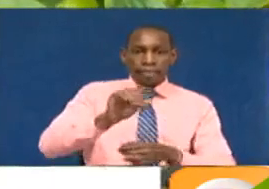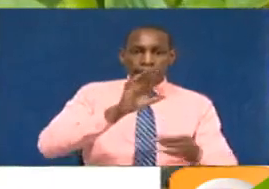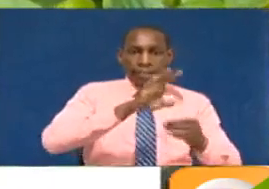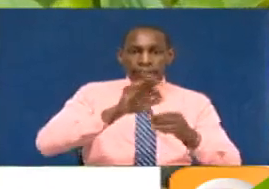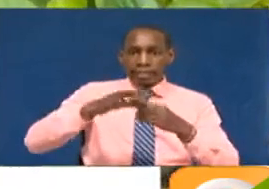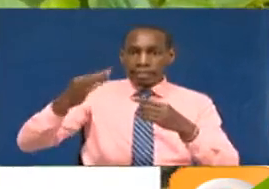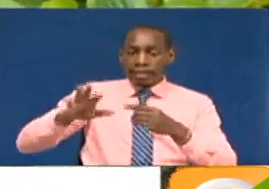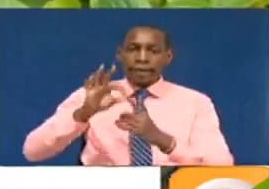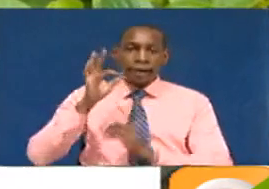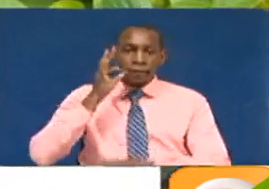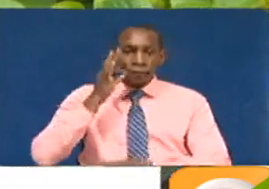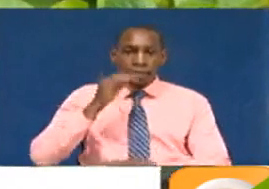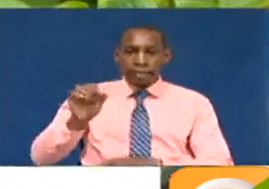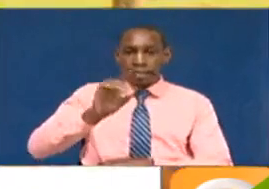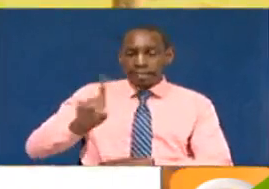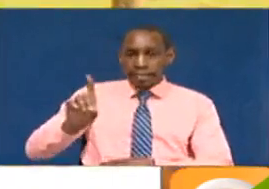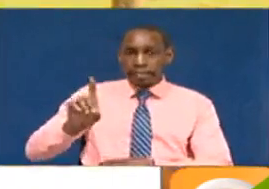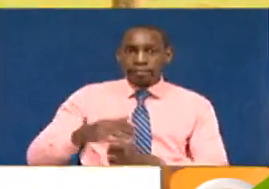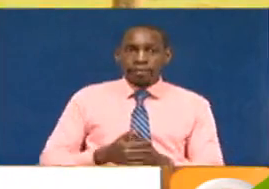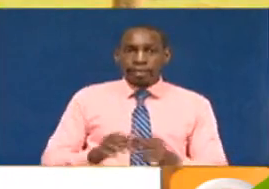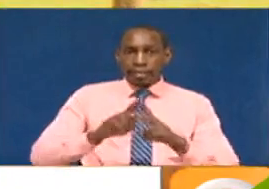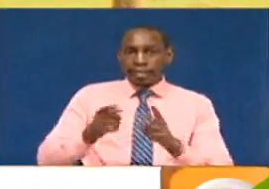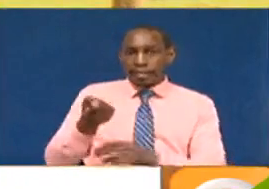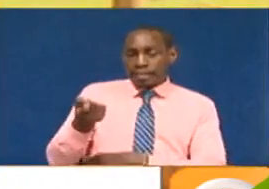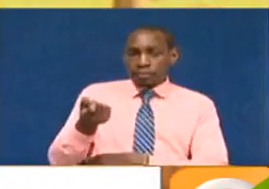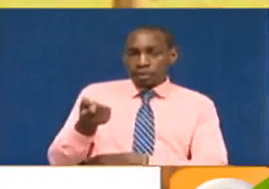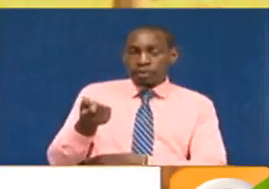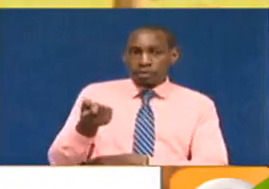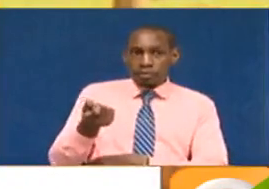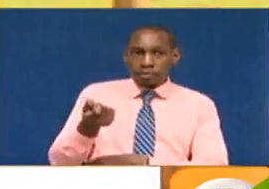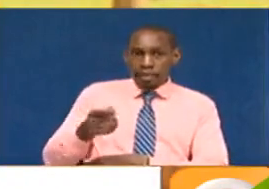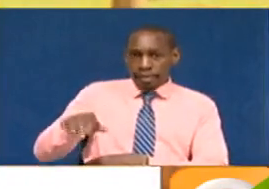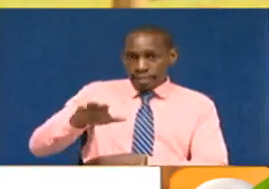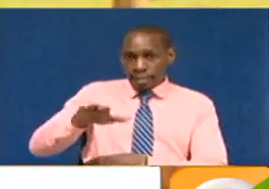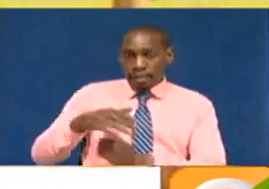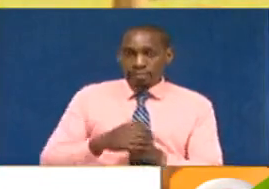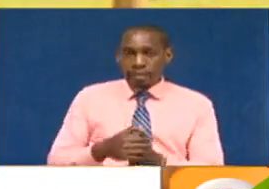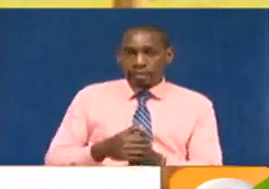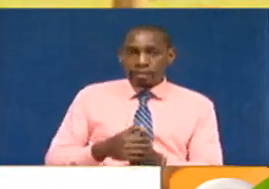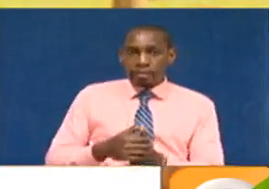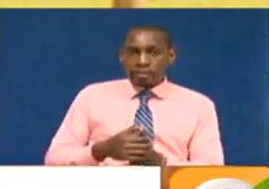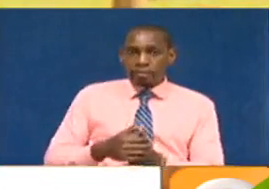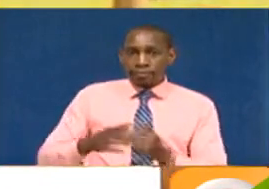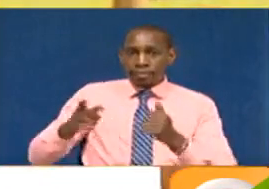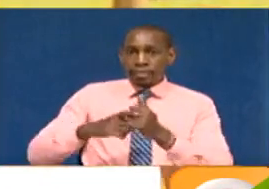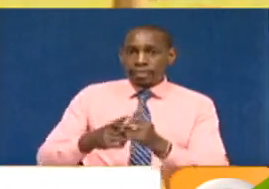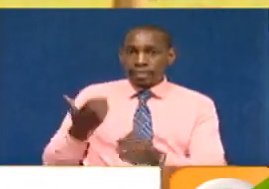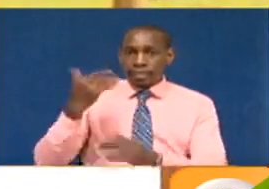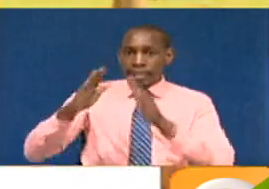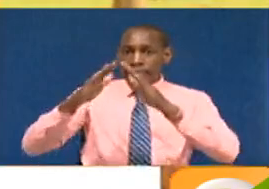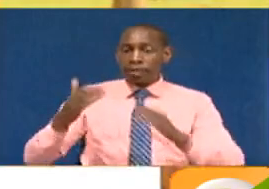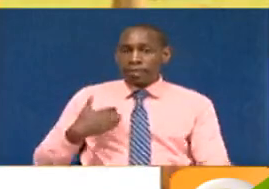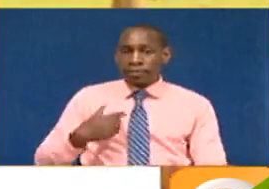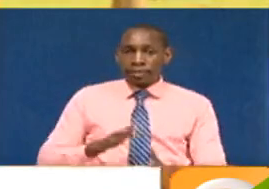addition to fruit seedlings that dot his farm. I started with a small greenhouse. Now I have around 6 greenhouses. I also